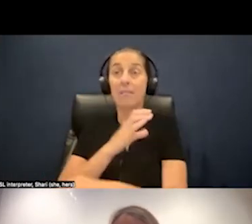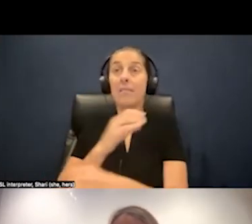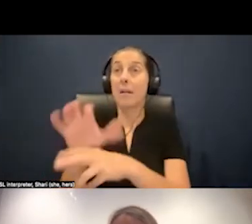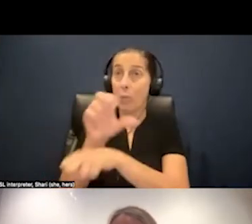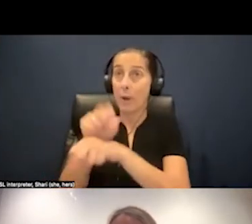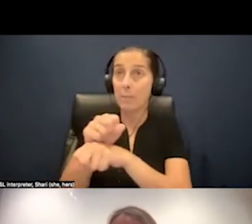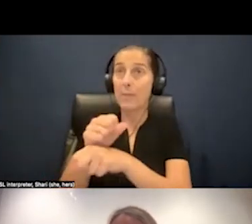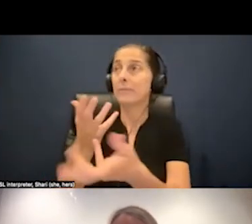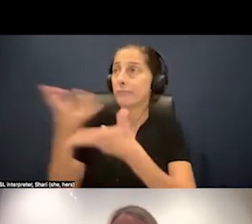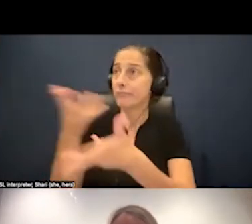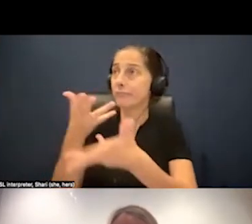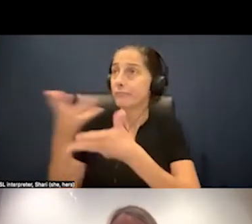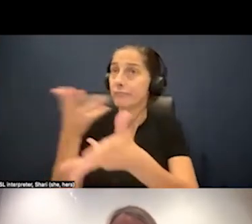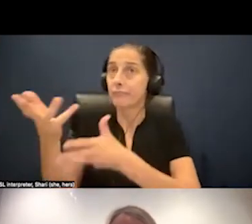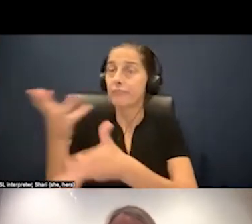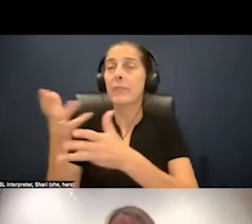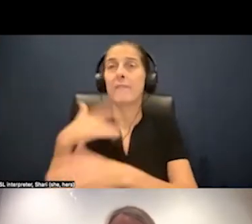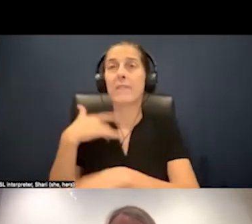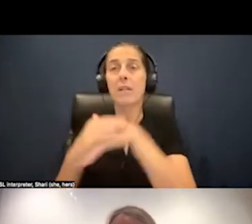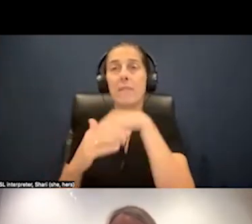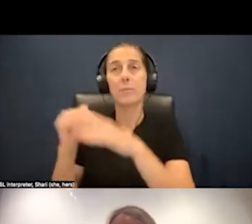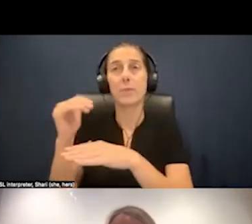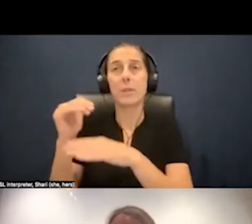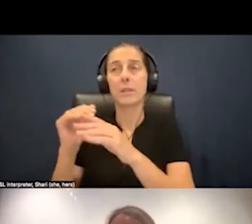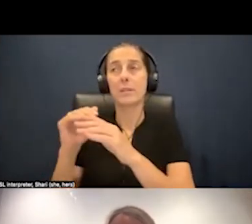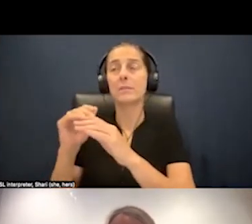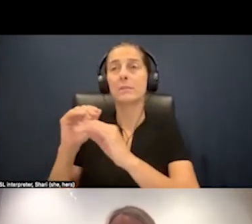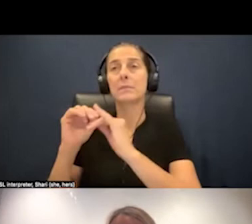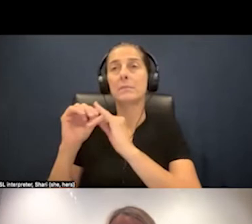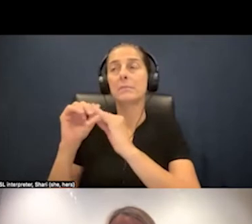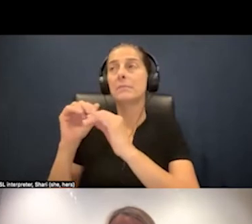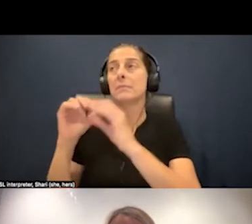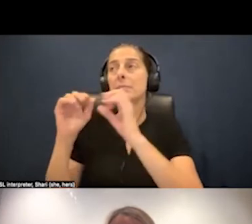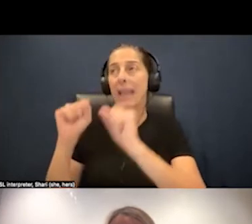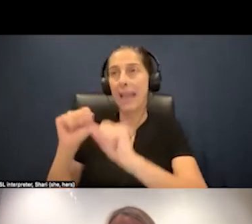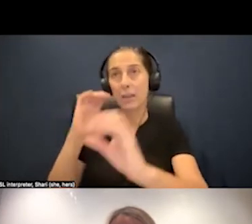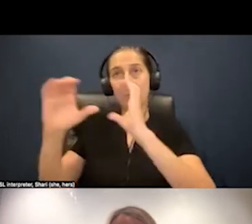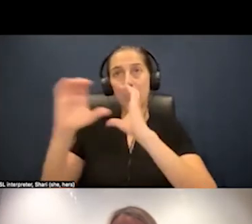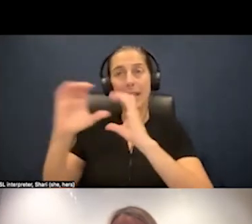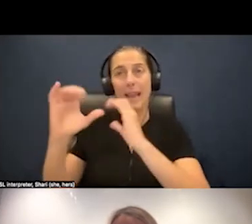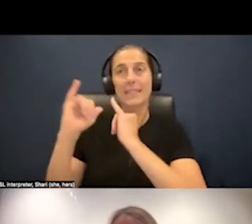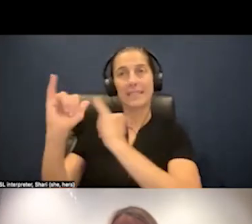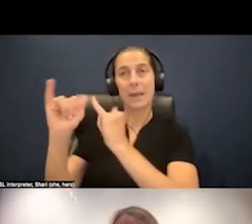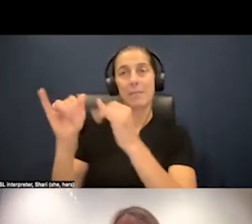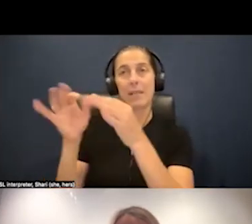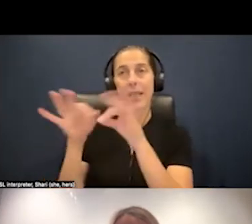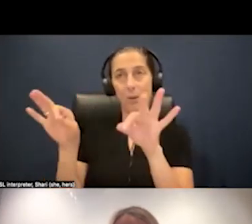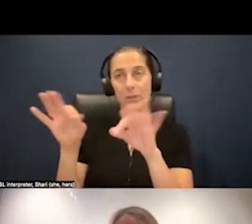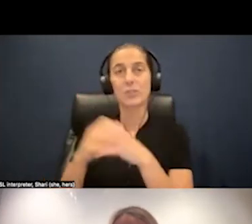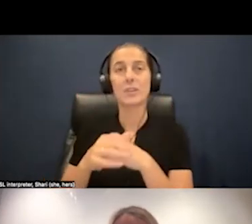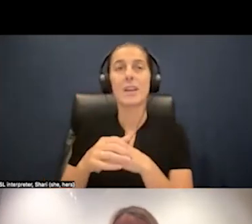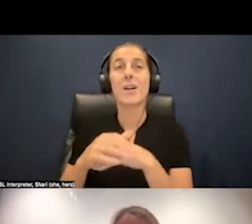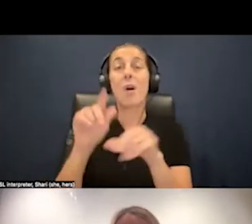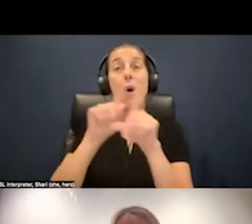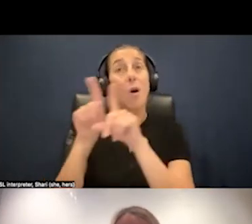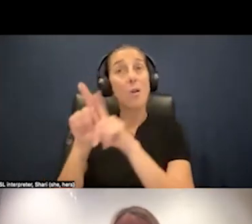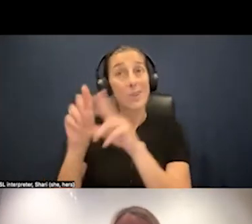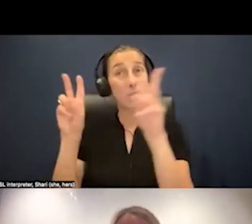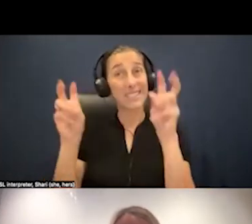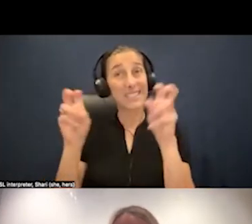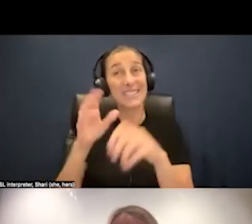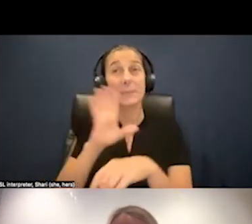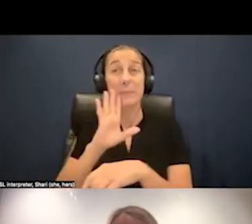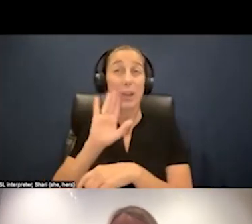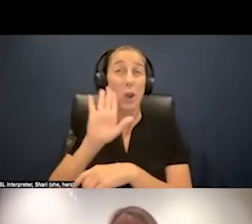with. But also speaking your language in the sense of being able to communicate with you in ways that you understand and